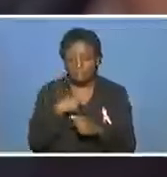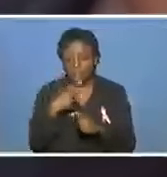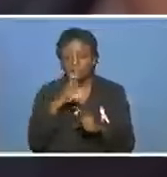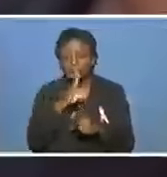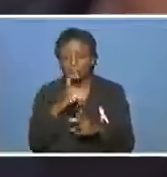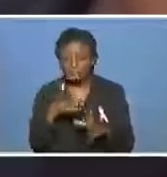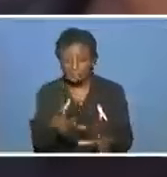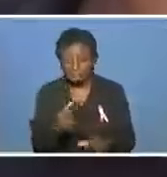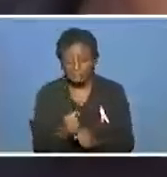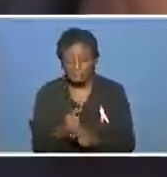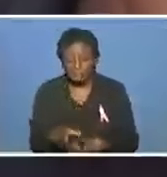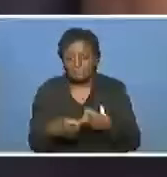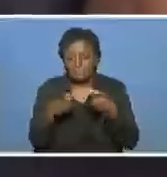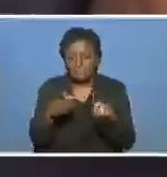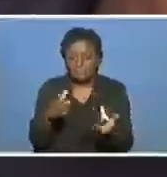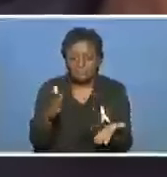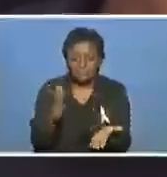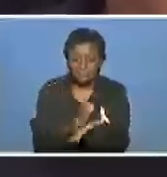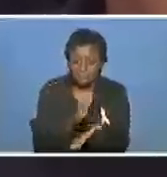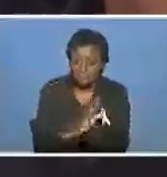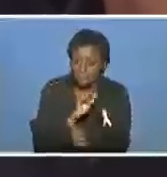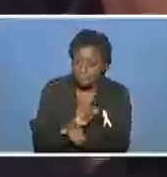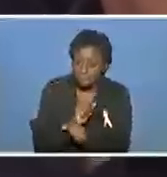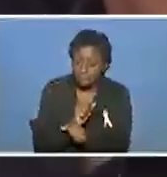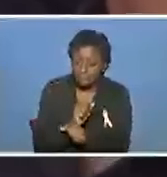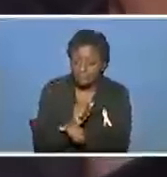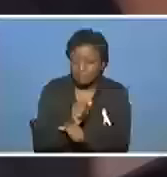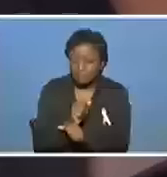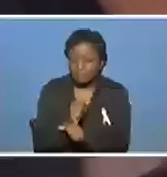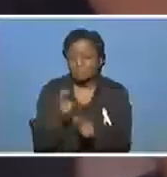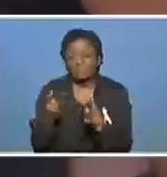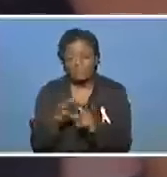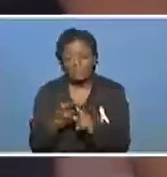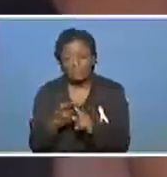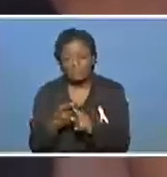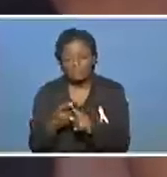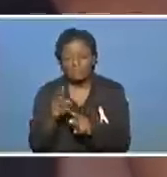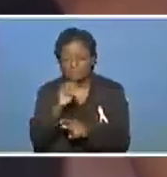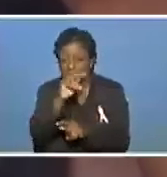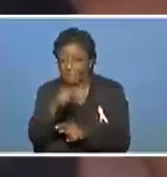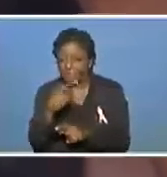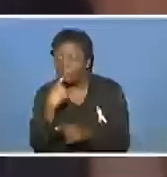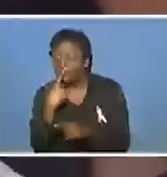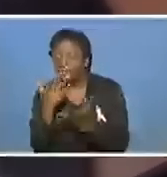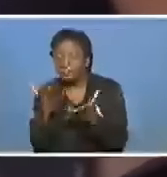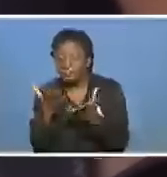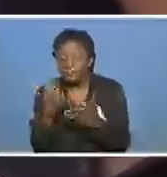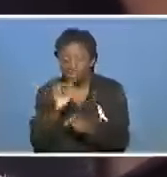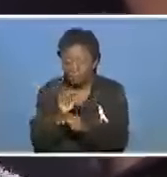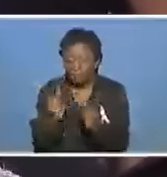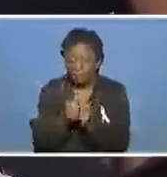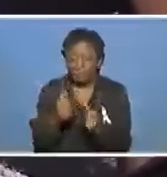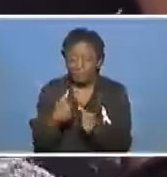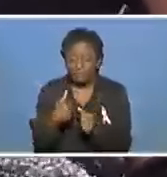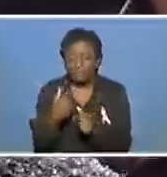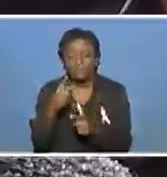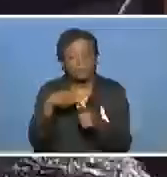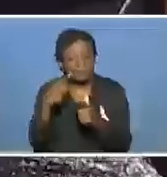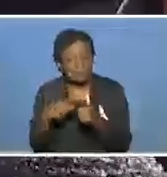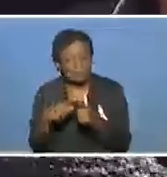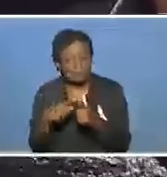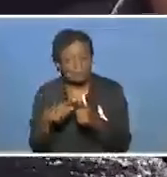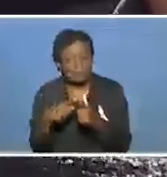House of Assembly to cooperative members of parliament, and then to be assaulted for no reason by a police